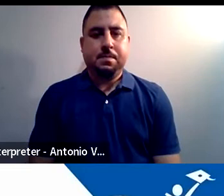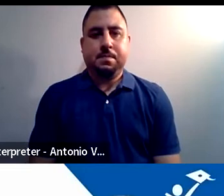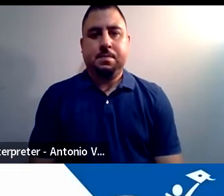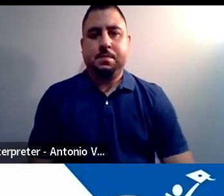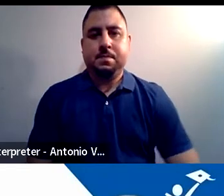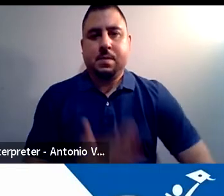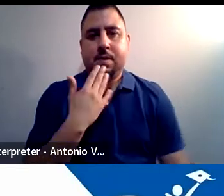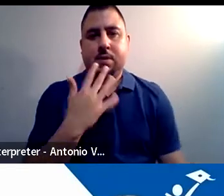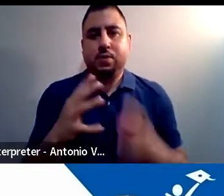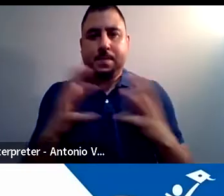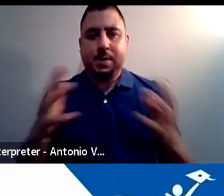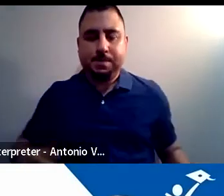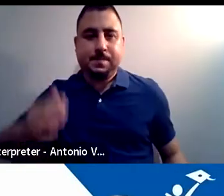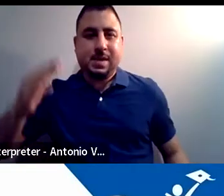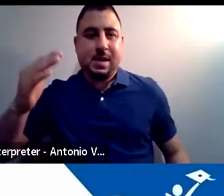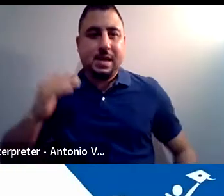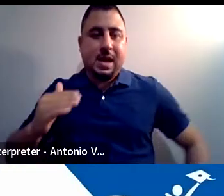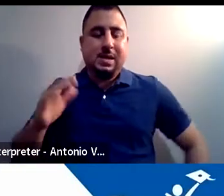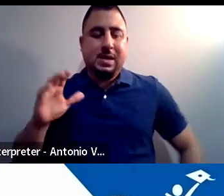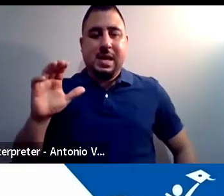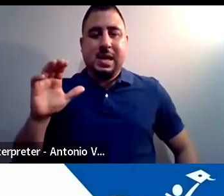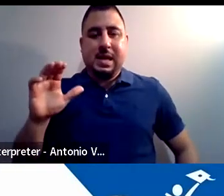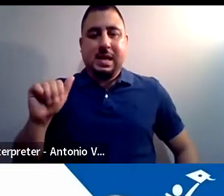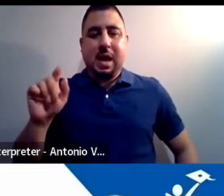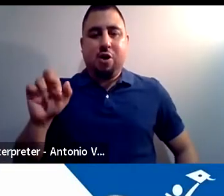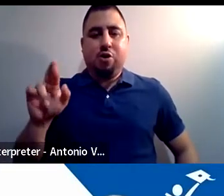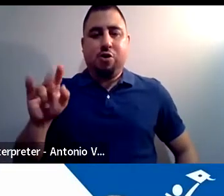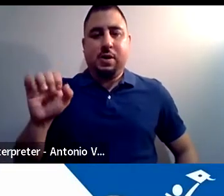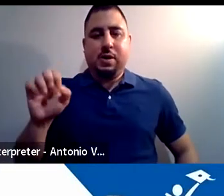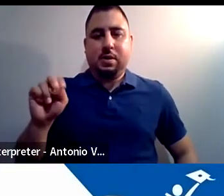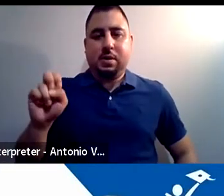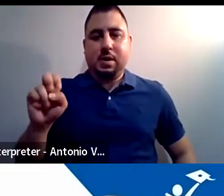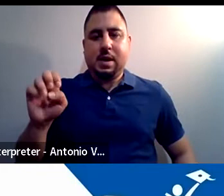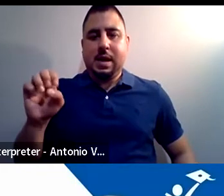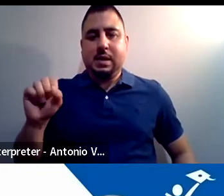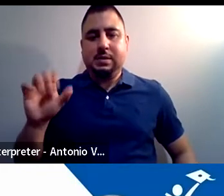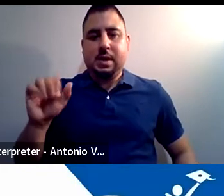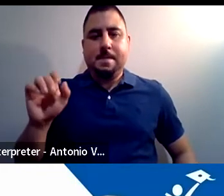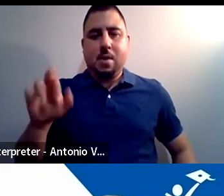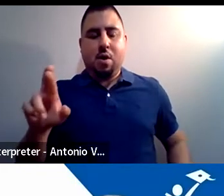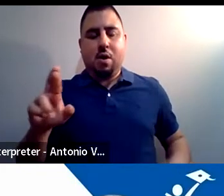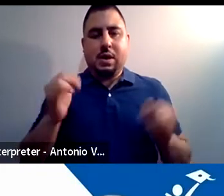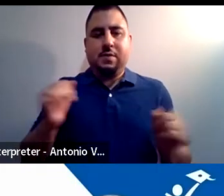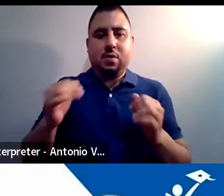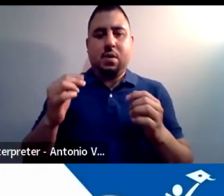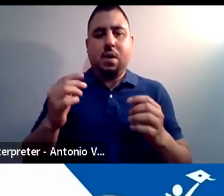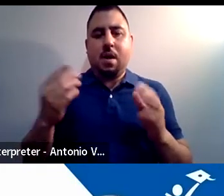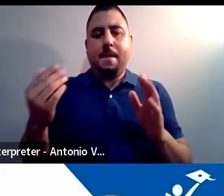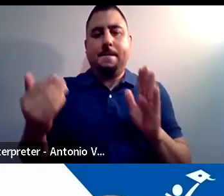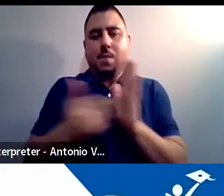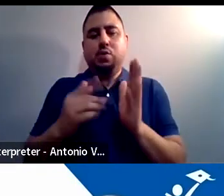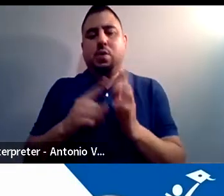Thank you so much. Next, we had Catherine Escobar. Individual opposed to proposed boundary